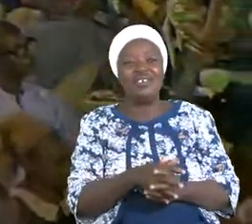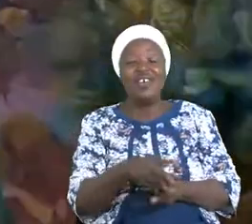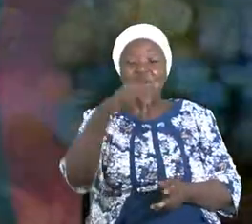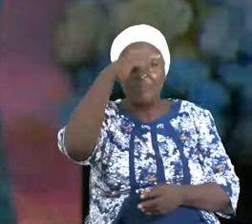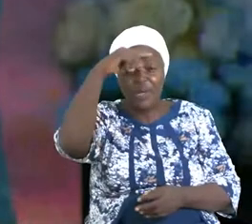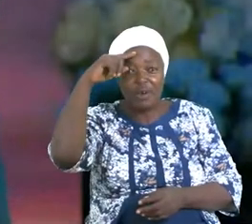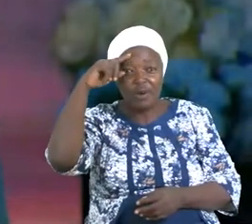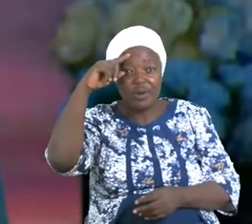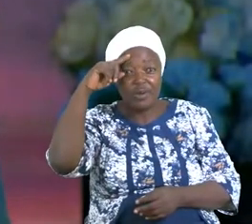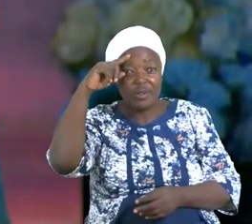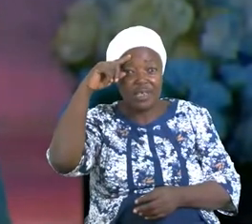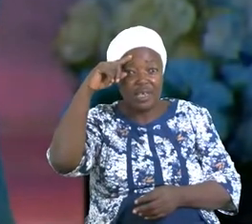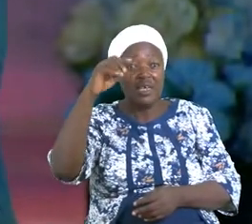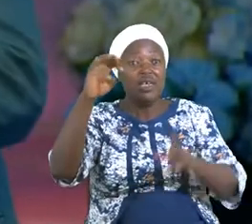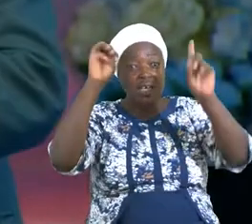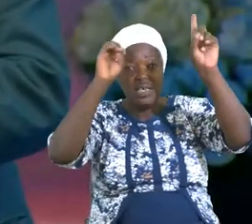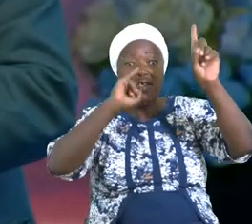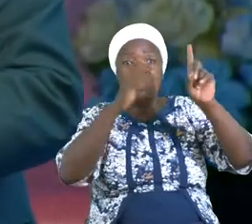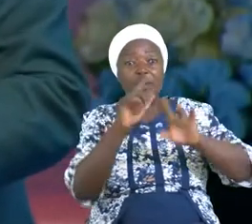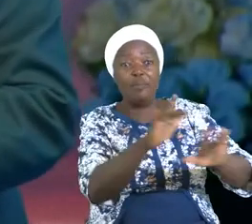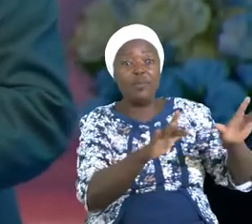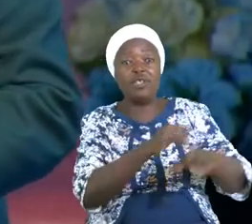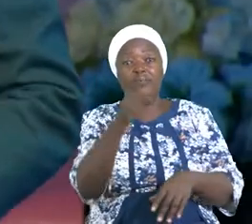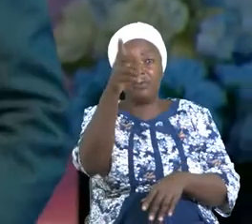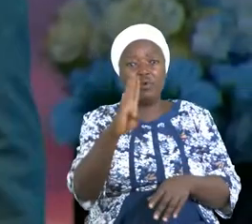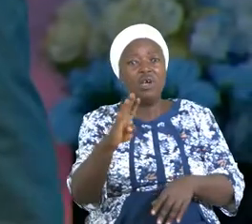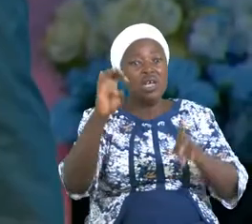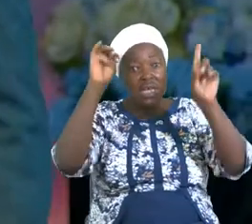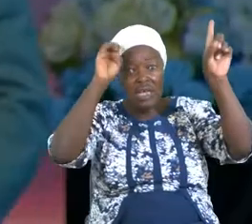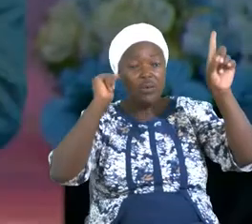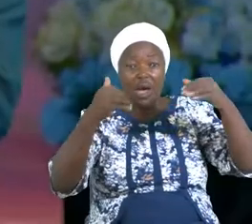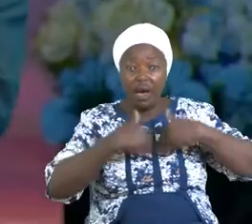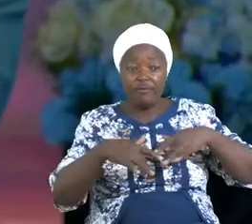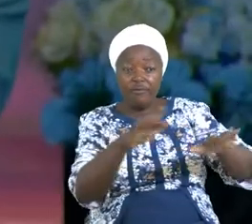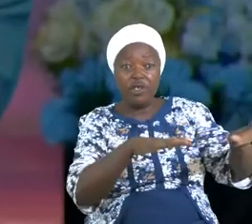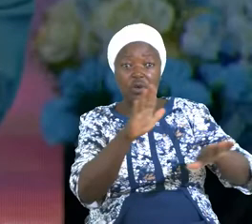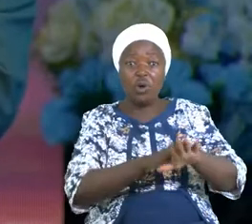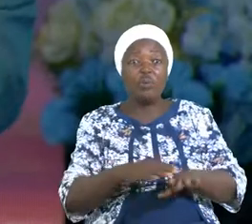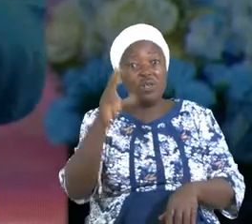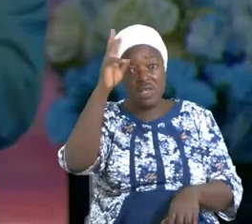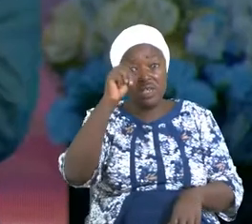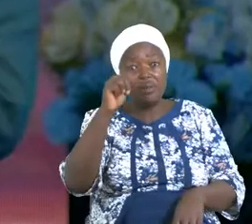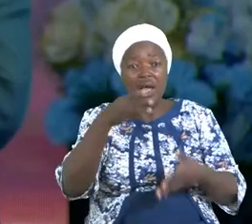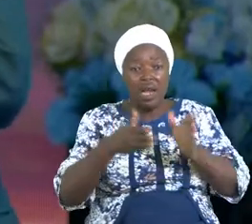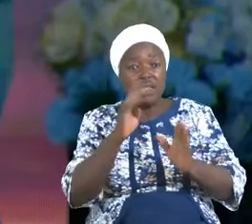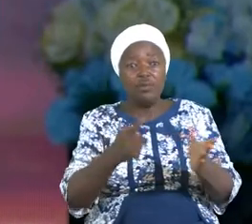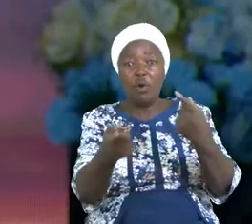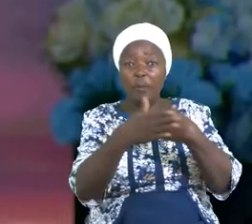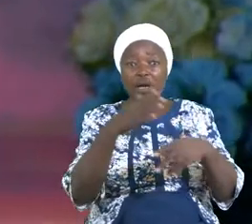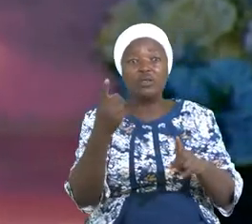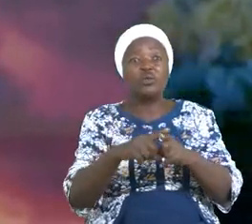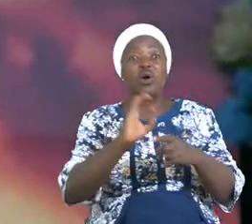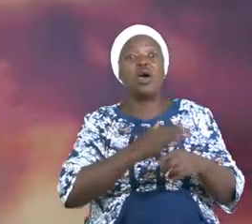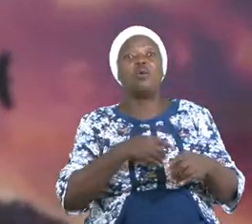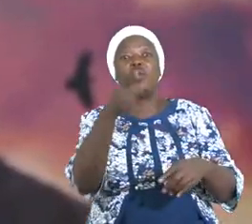Because he's a merciful God. He will have mercy upon him. Let him return to our God, for